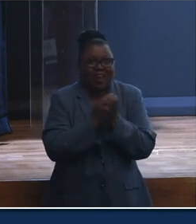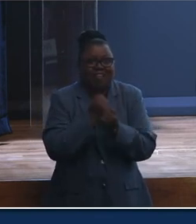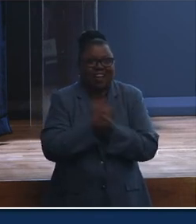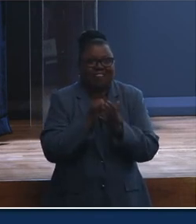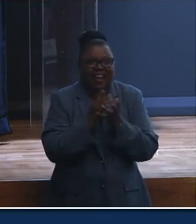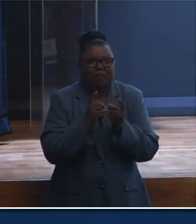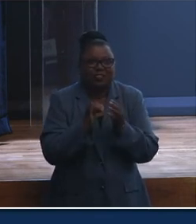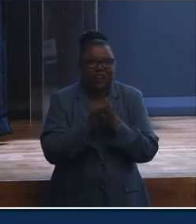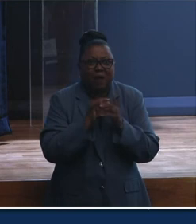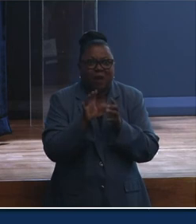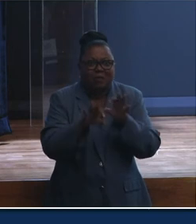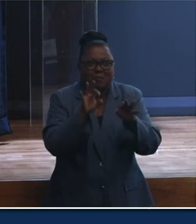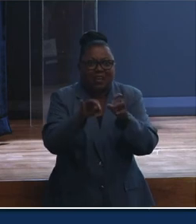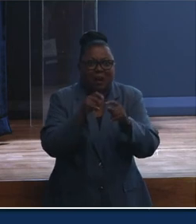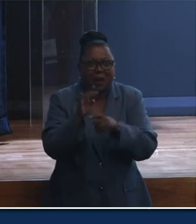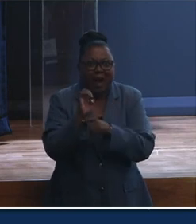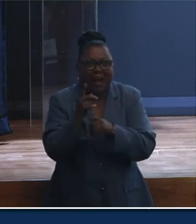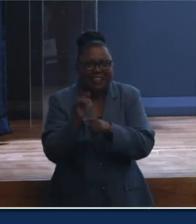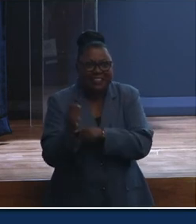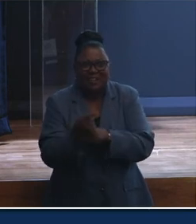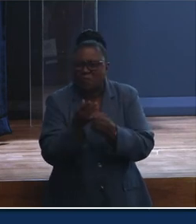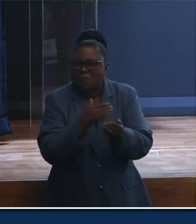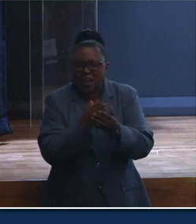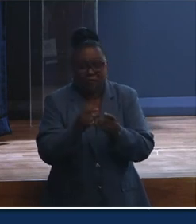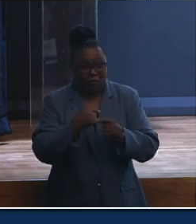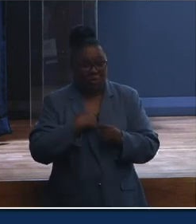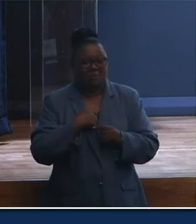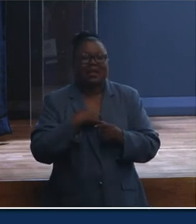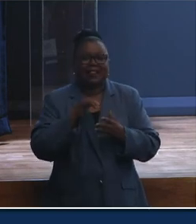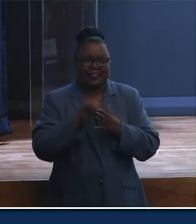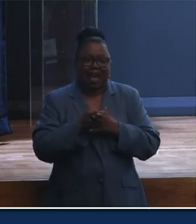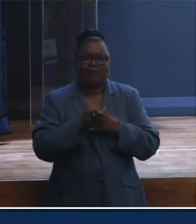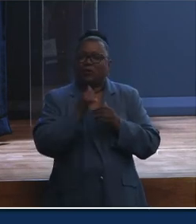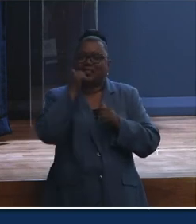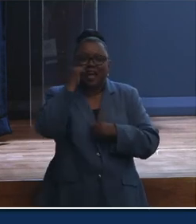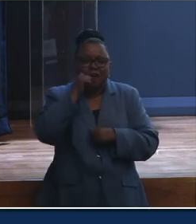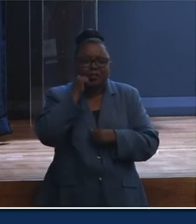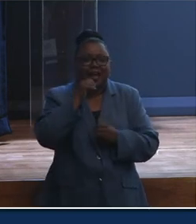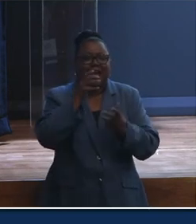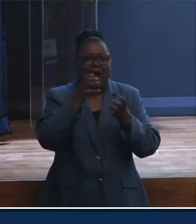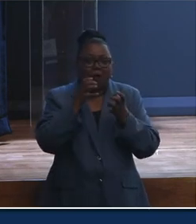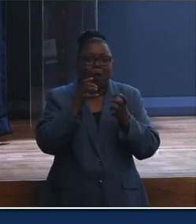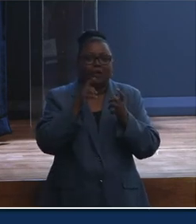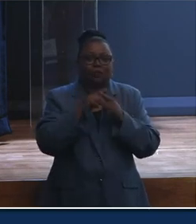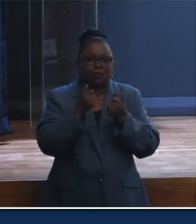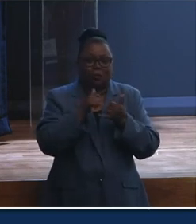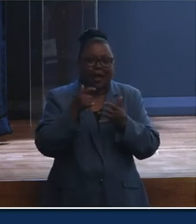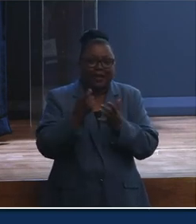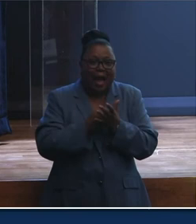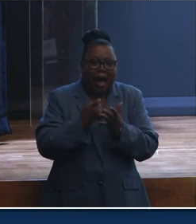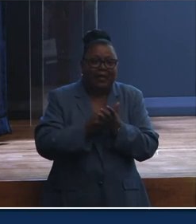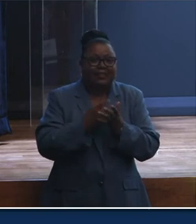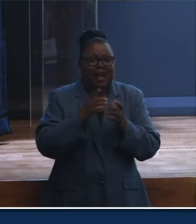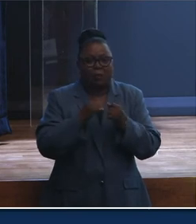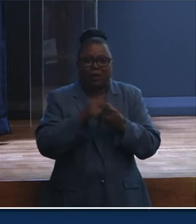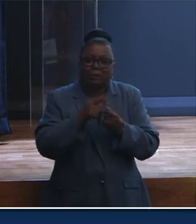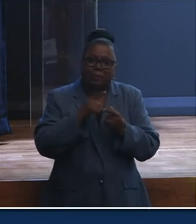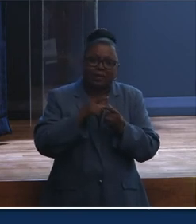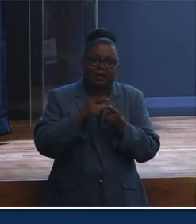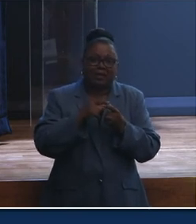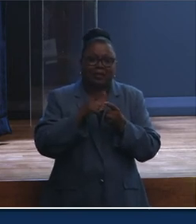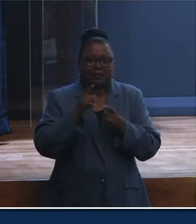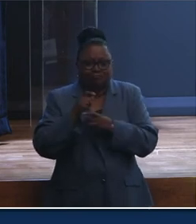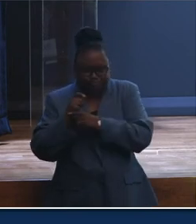that, I want to do it, I want to pick up a hockey stick, whatever it is. For me, that was every day. I wanted to play hockey, I wanted to be shooting